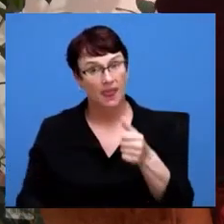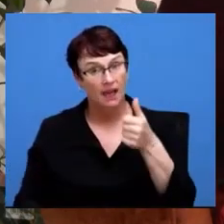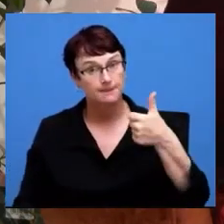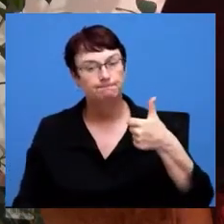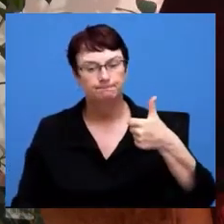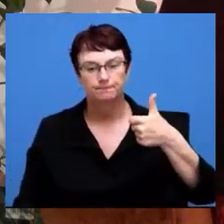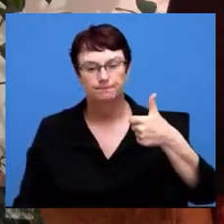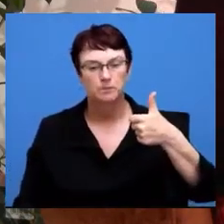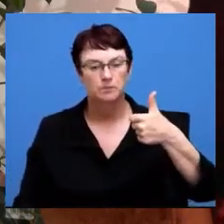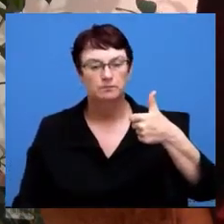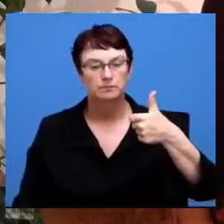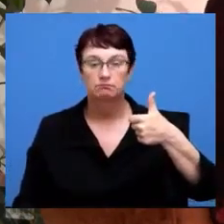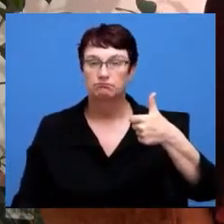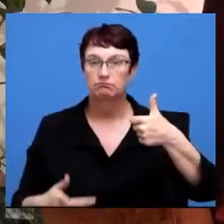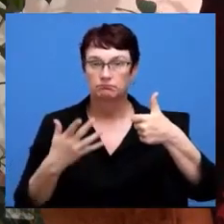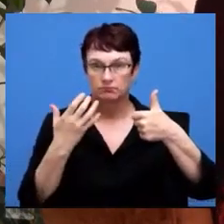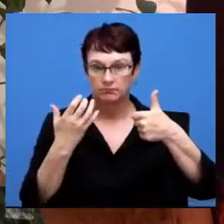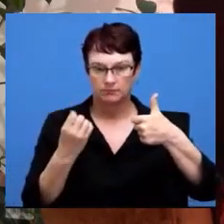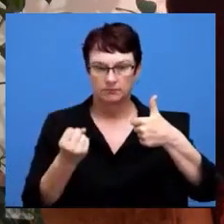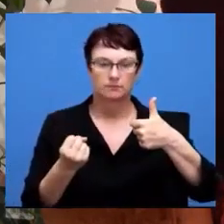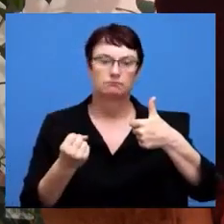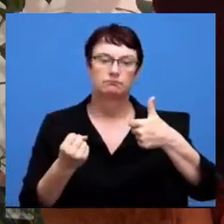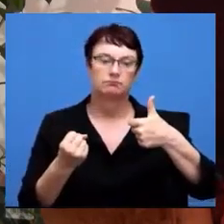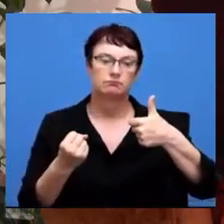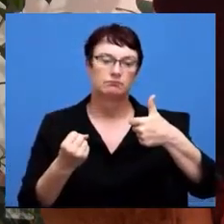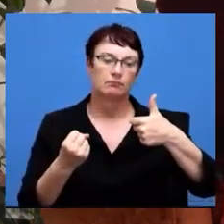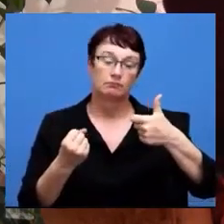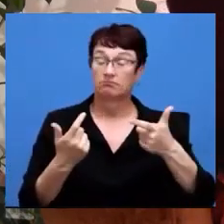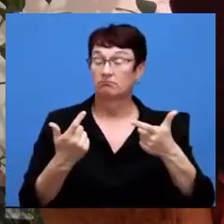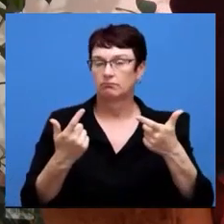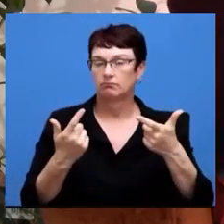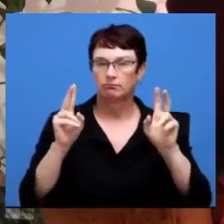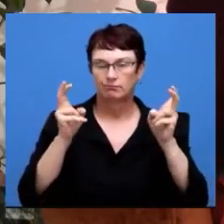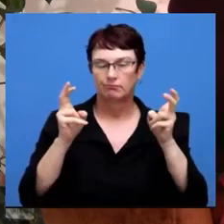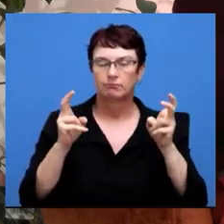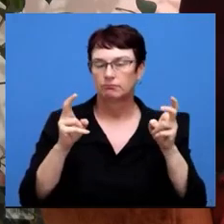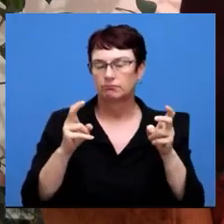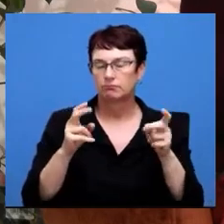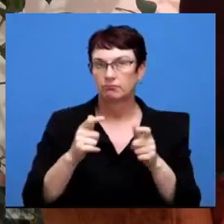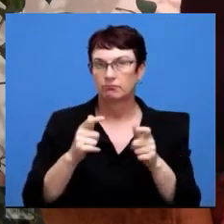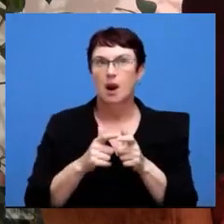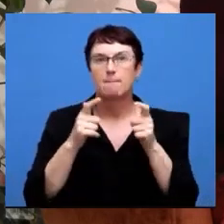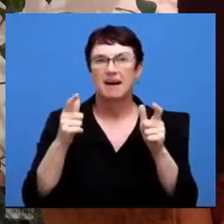possibly big, let's say, could have consequences is this